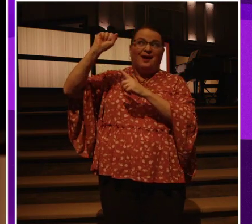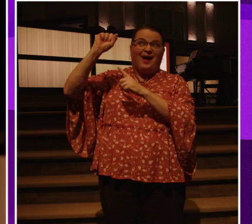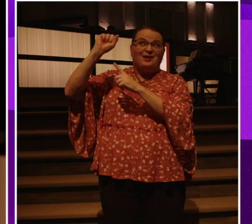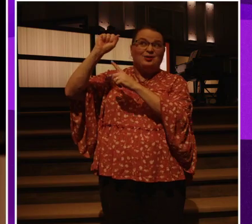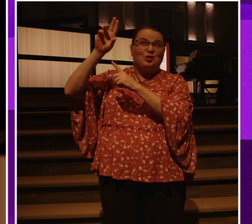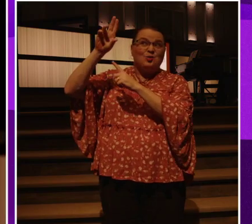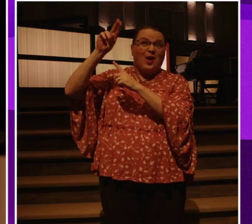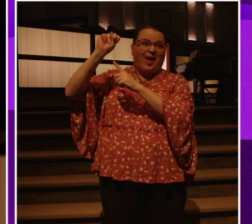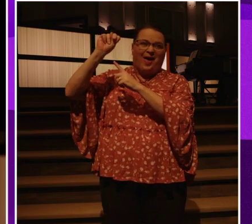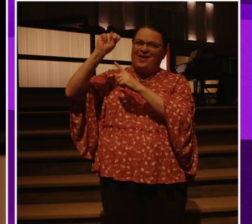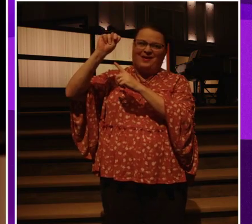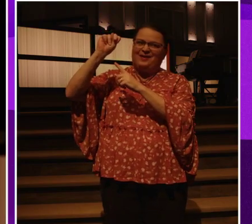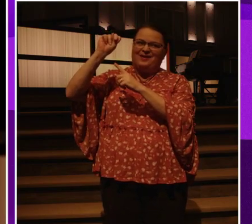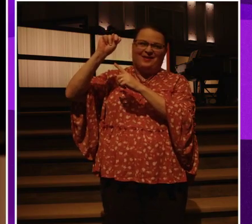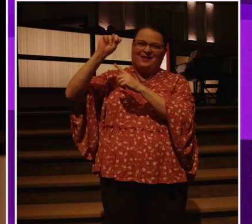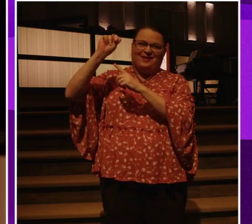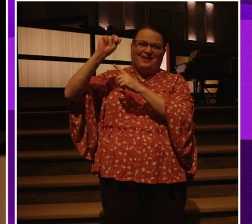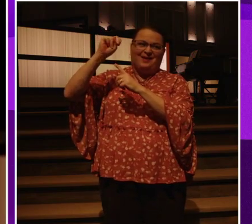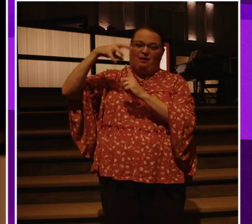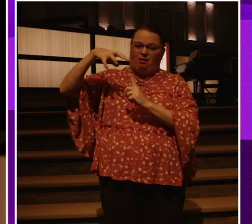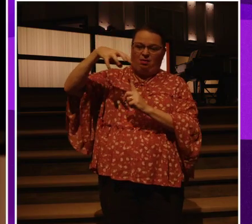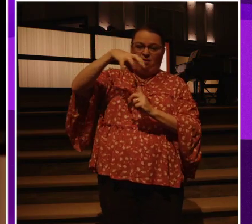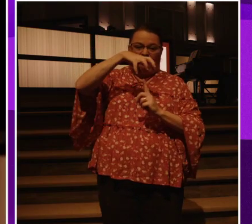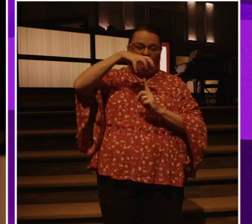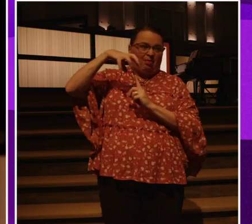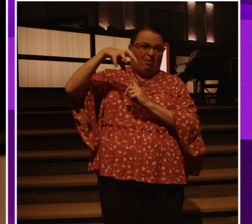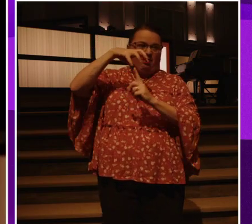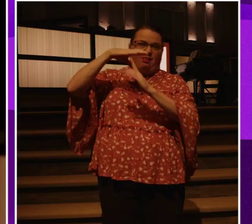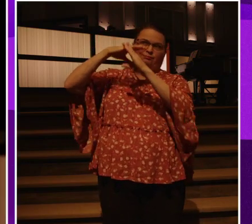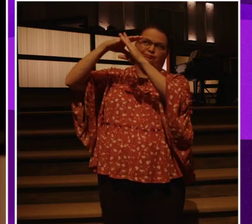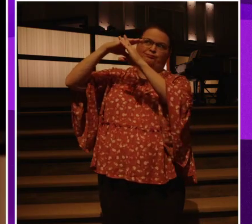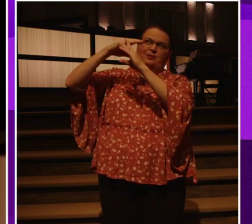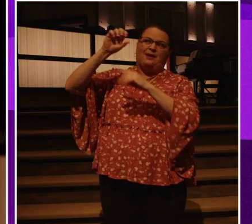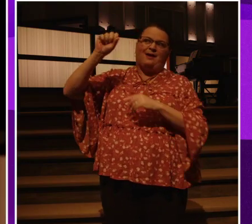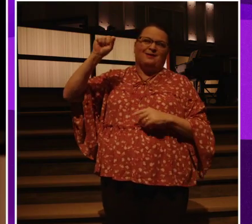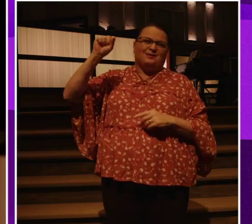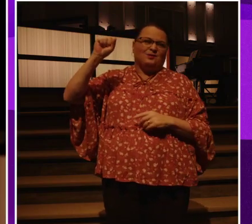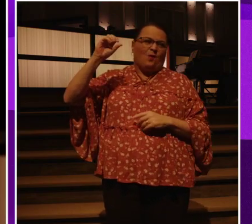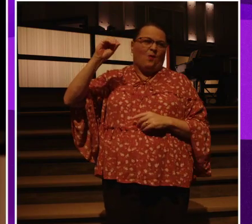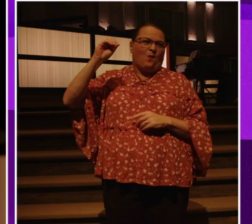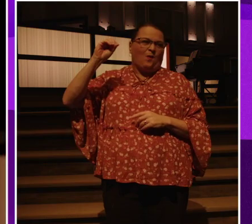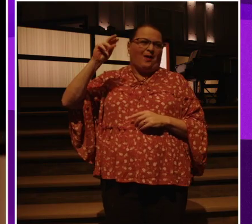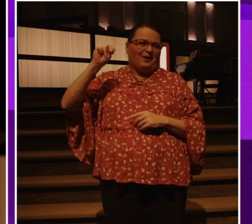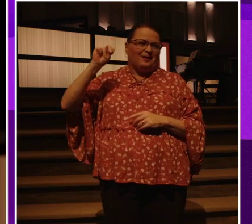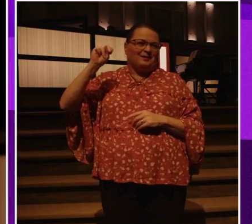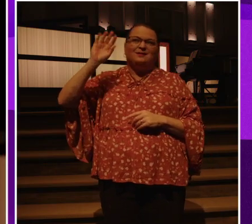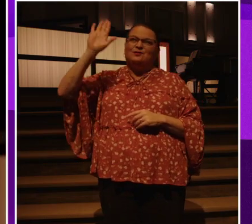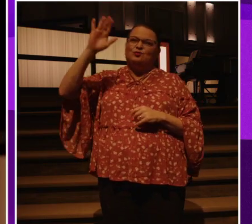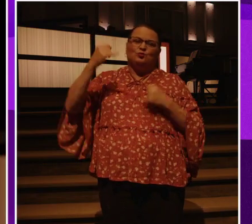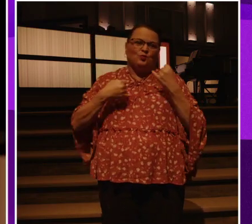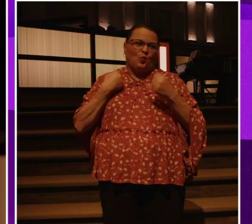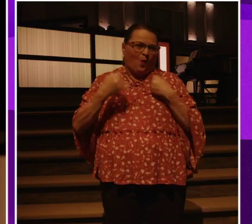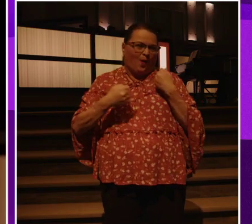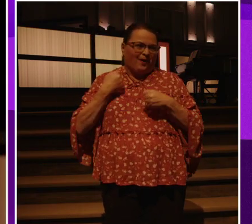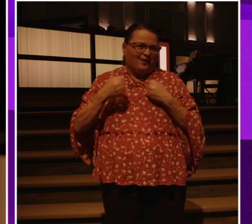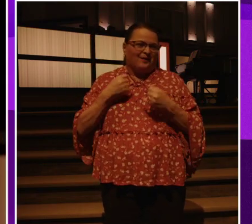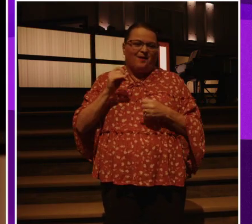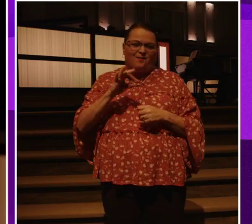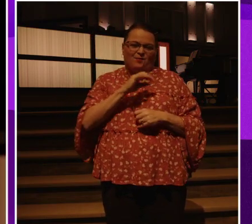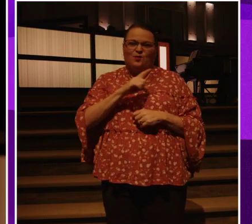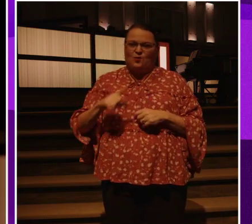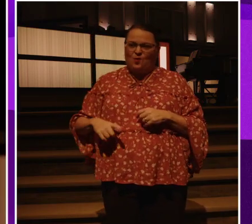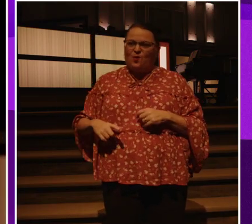S-U-N like on a cloudy day. I mean the S-O-N, the joy of the Lord.